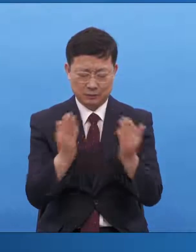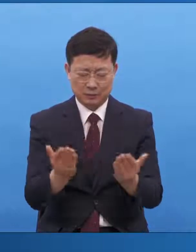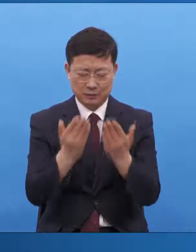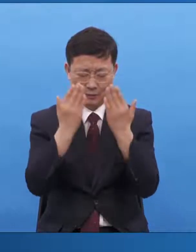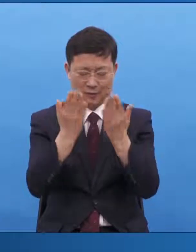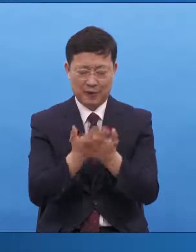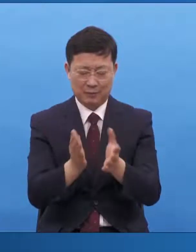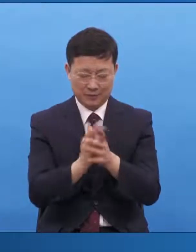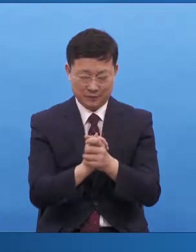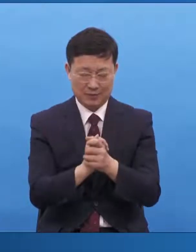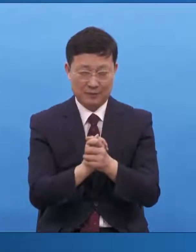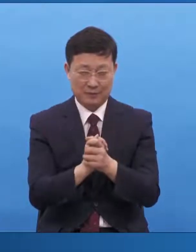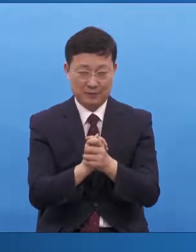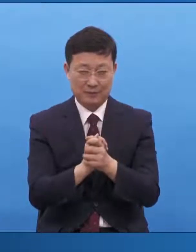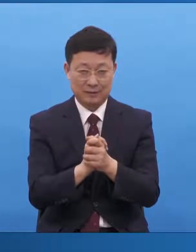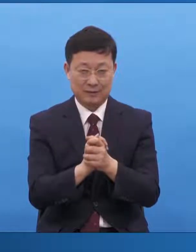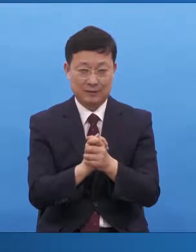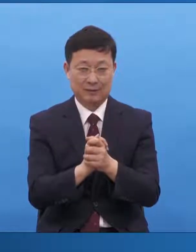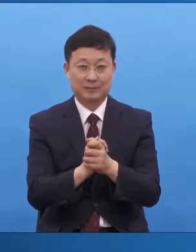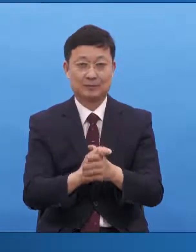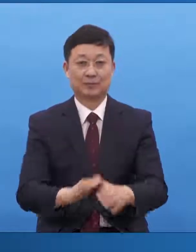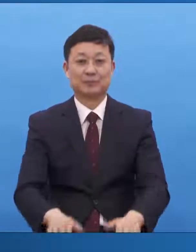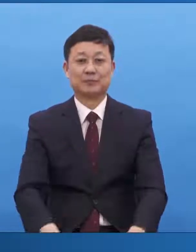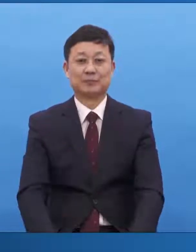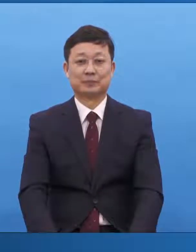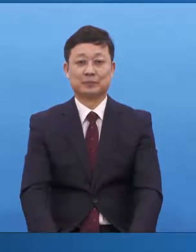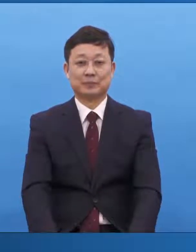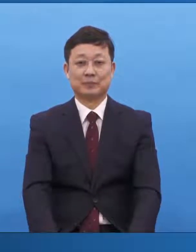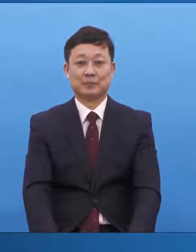name, we pray. Amen.